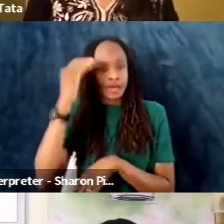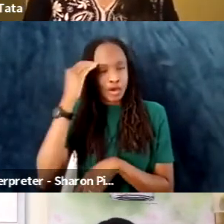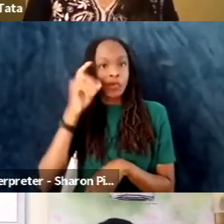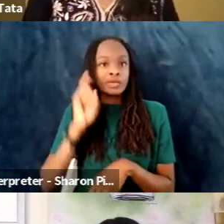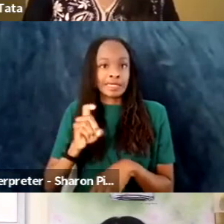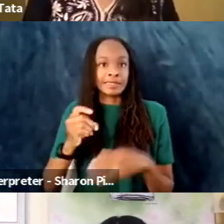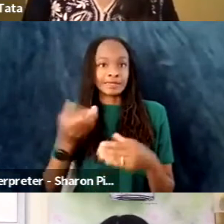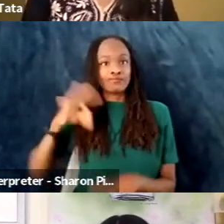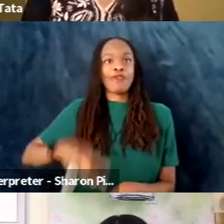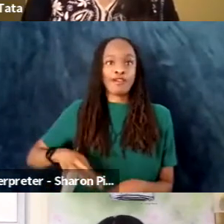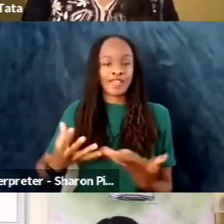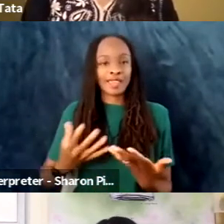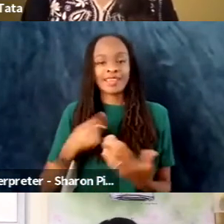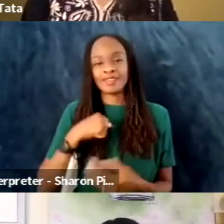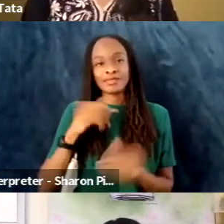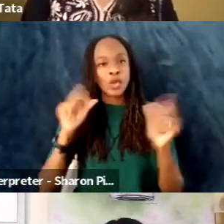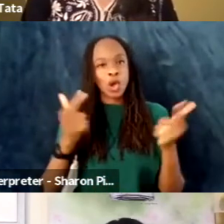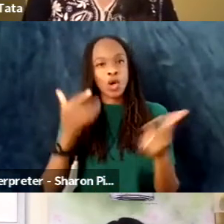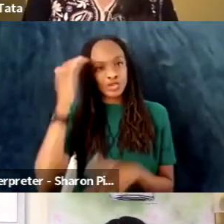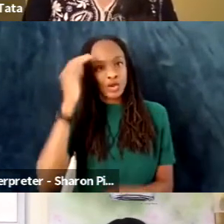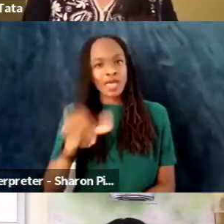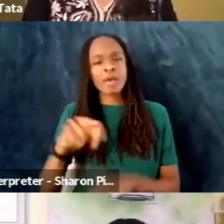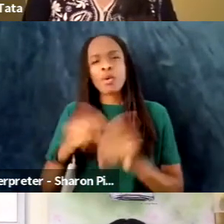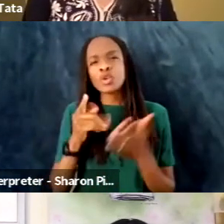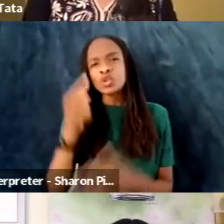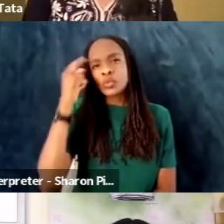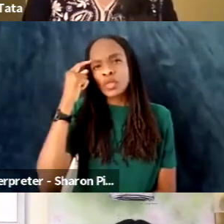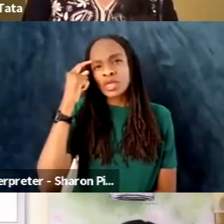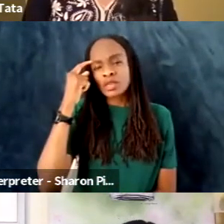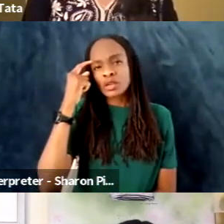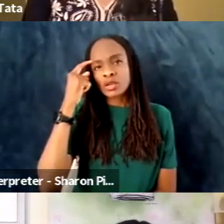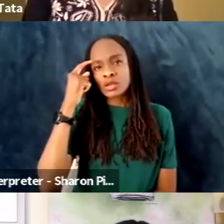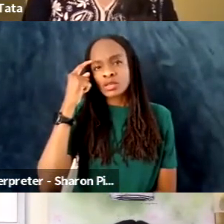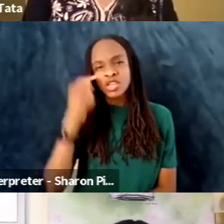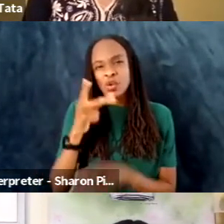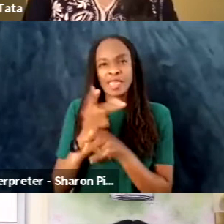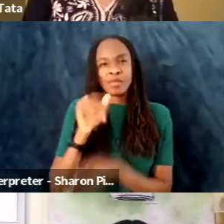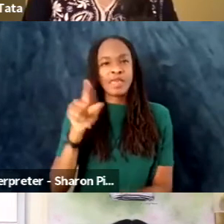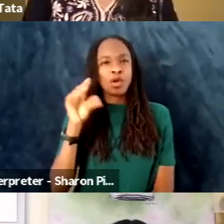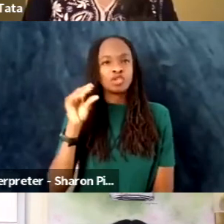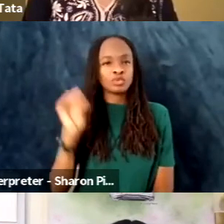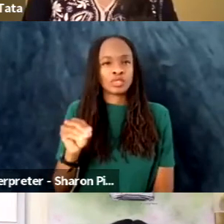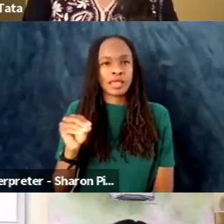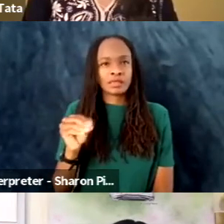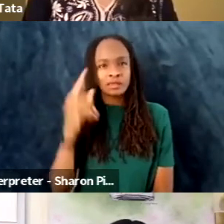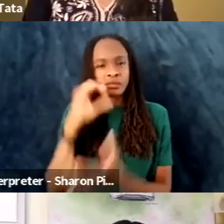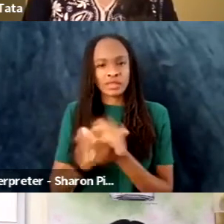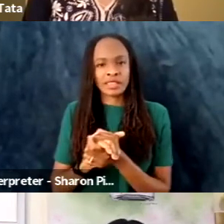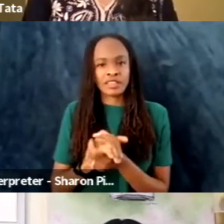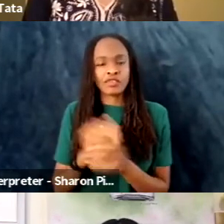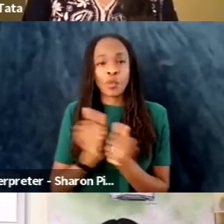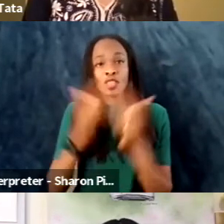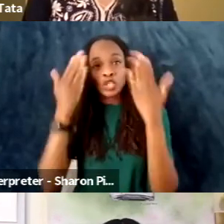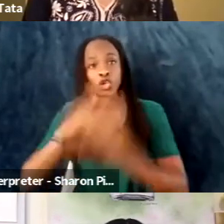And I think we're all very aware of that. But what do you think was that keeping that 100% or belief? Yeah. You want to have the darker skin